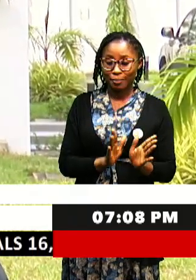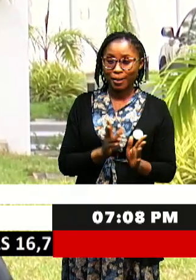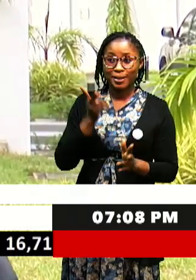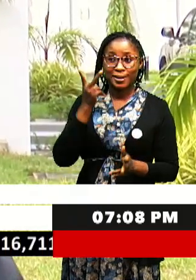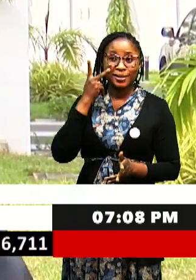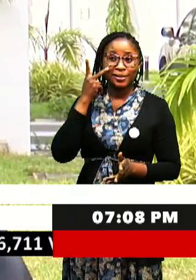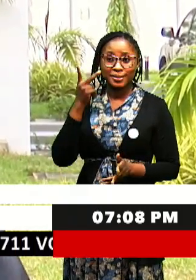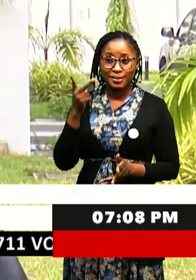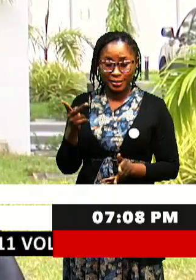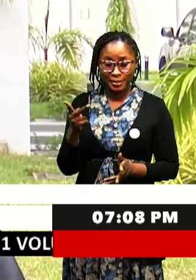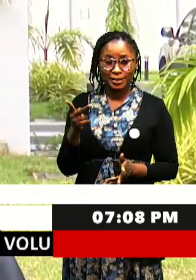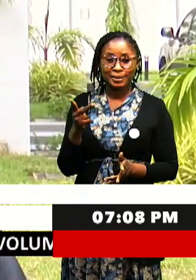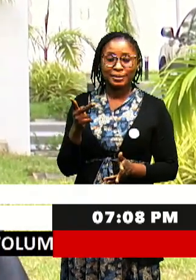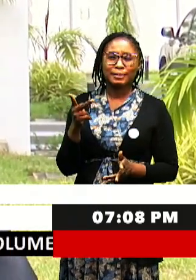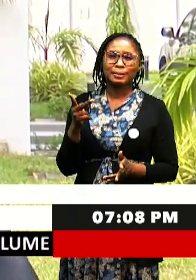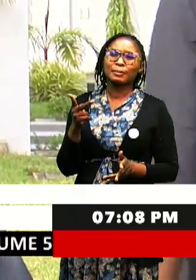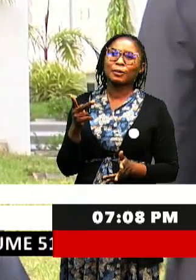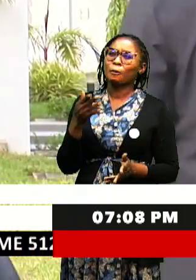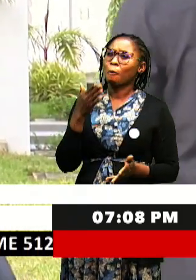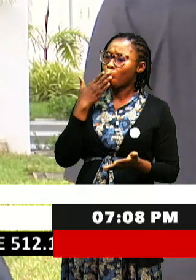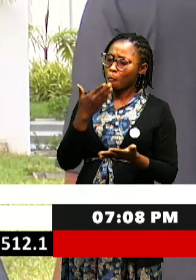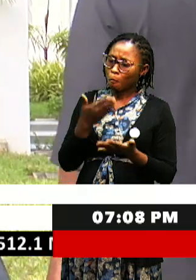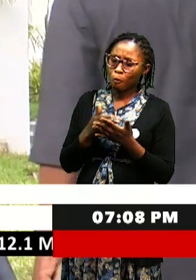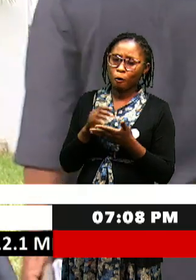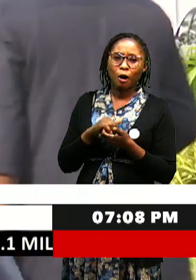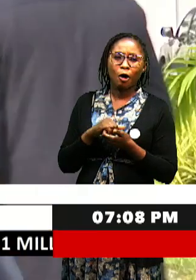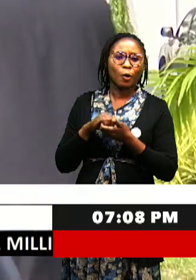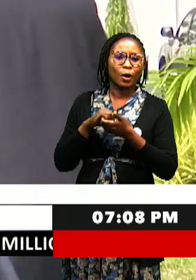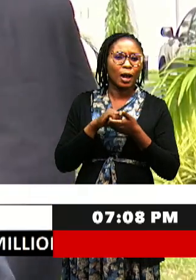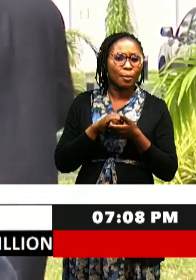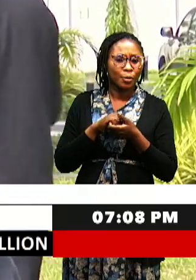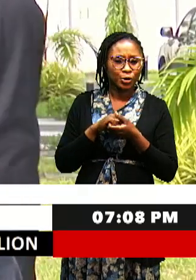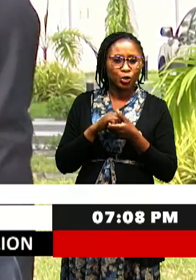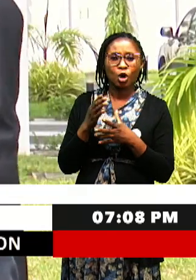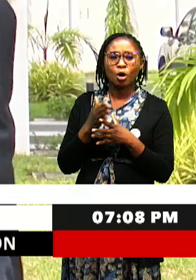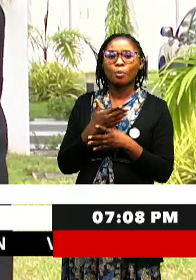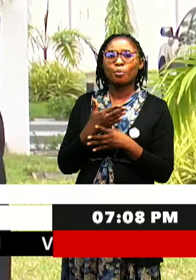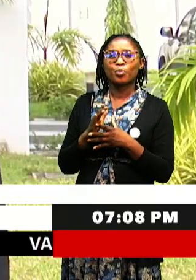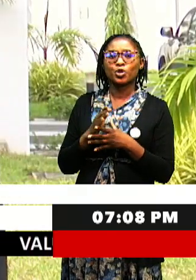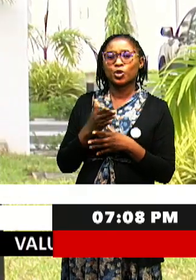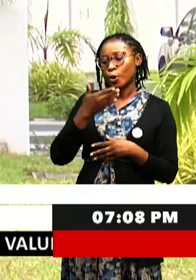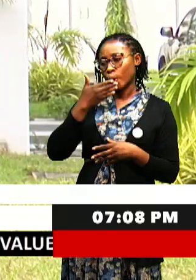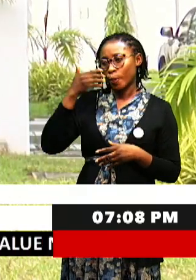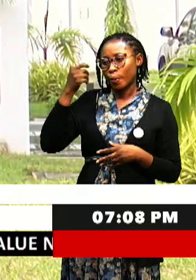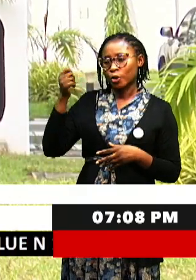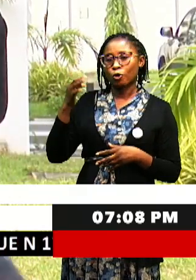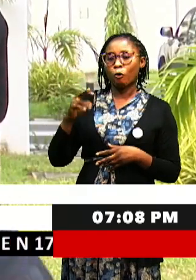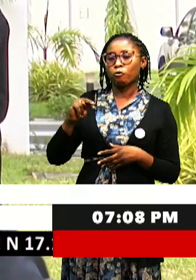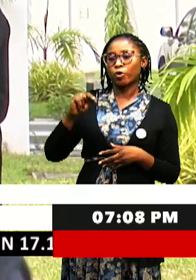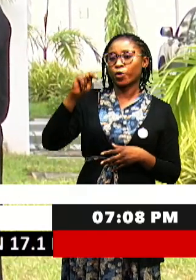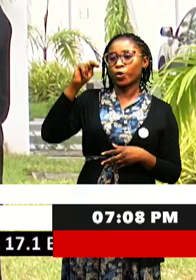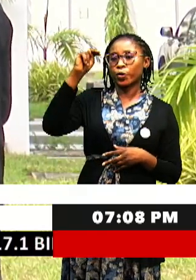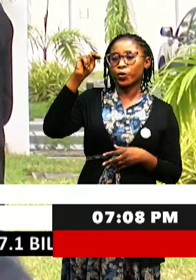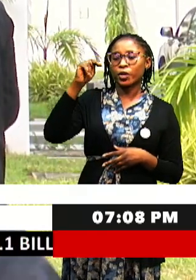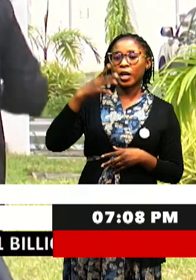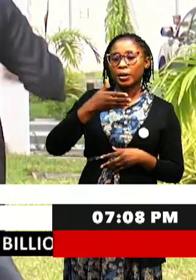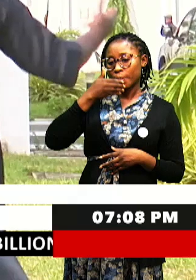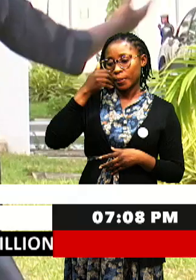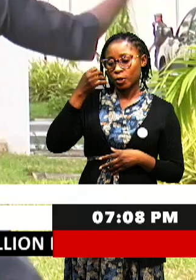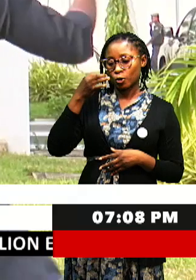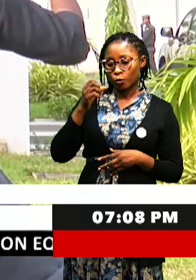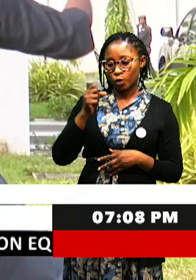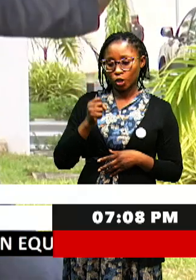see good collaboration between the best of the North and the best of the